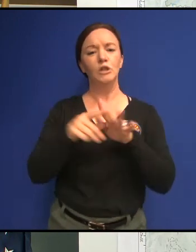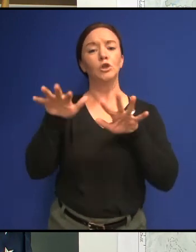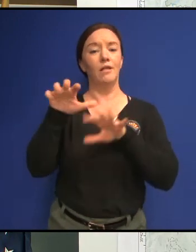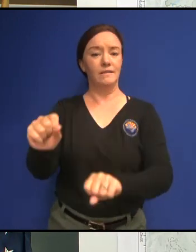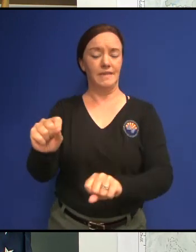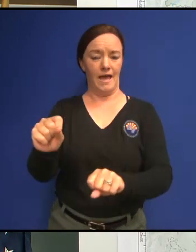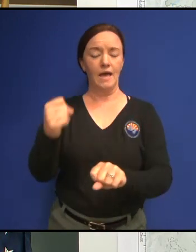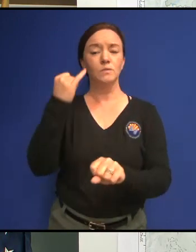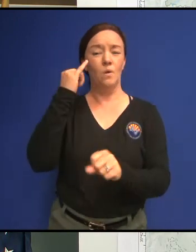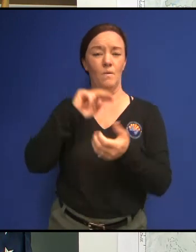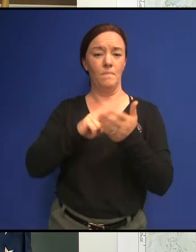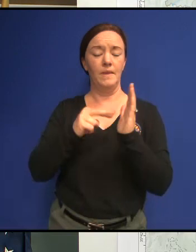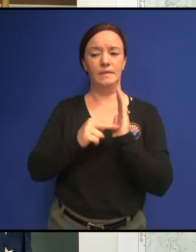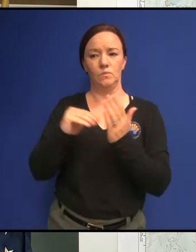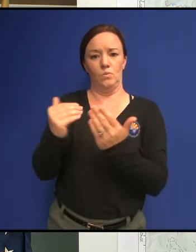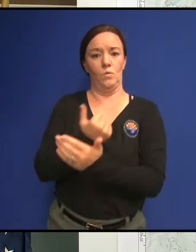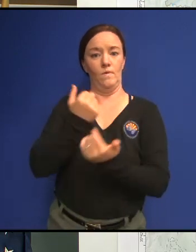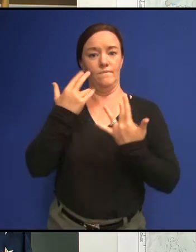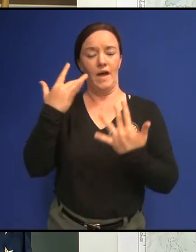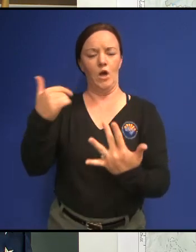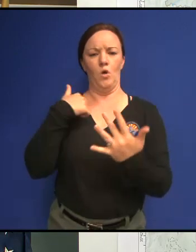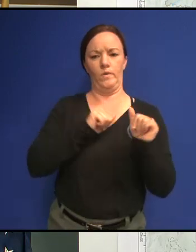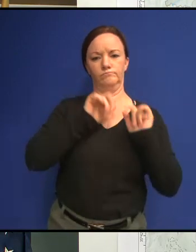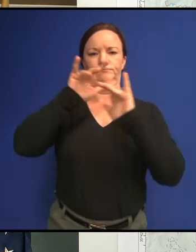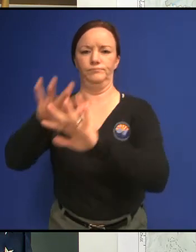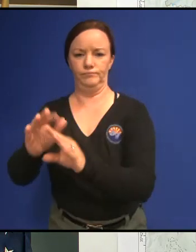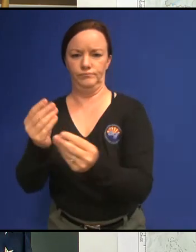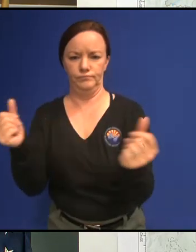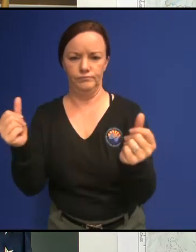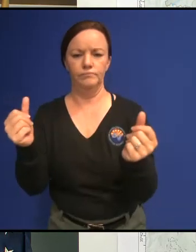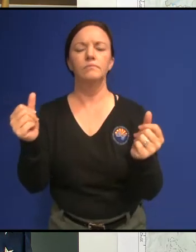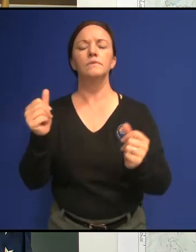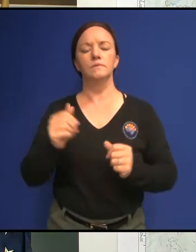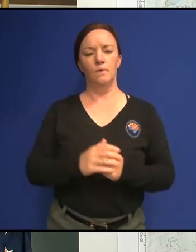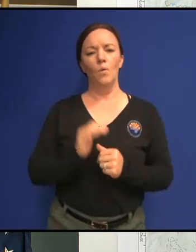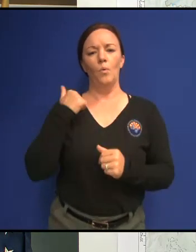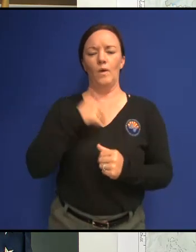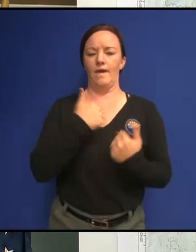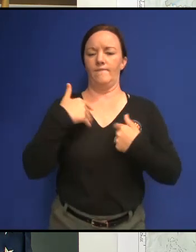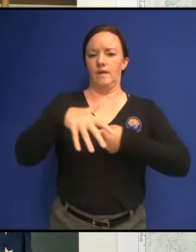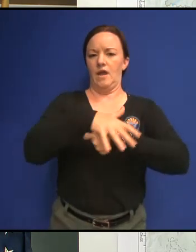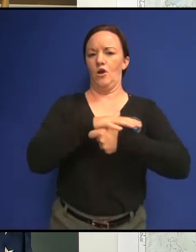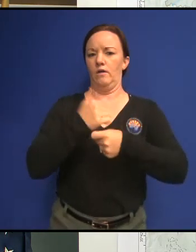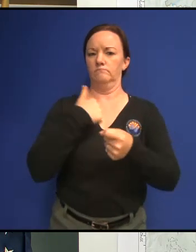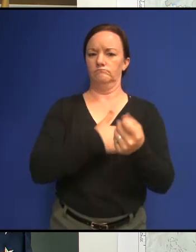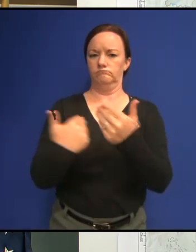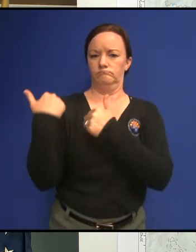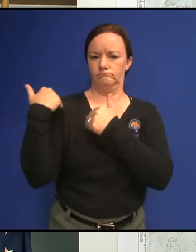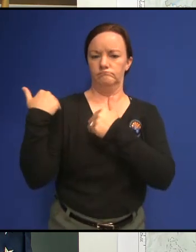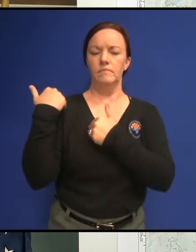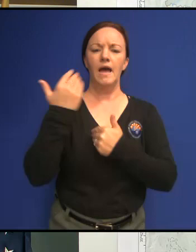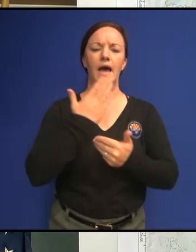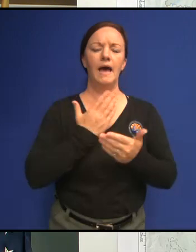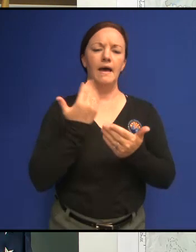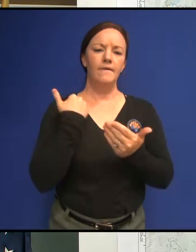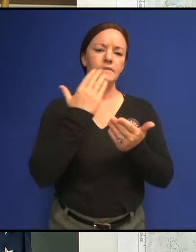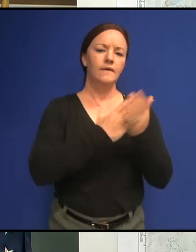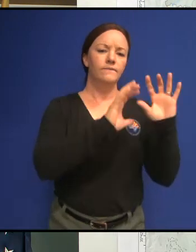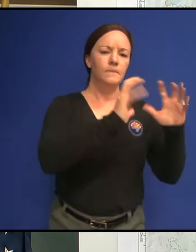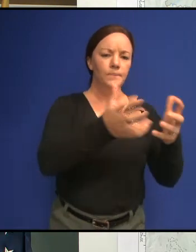responsibility, and we have a couple of different groups of firefighters that consist of hand crews,